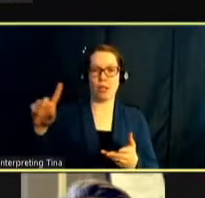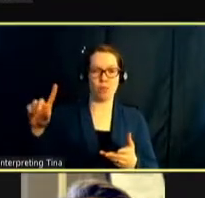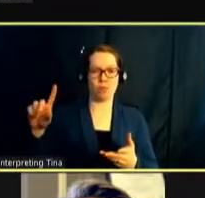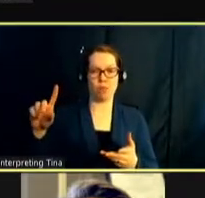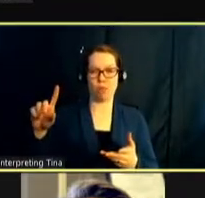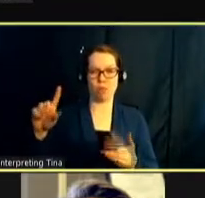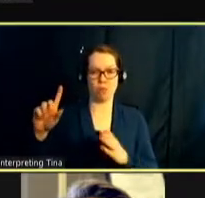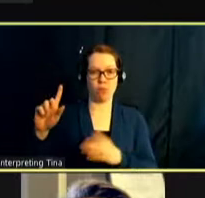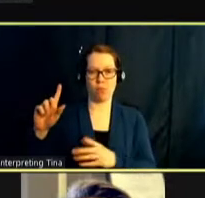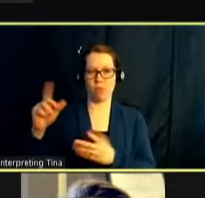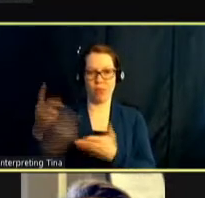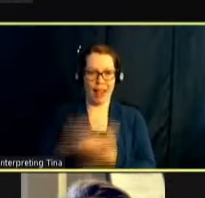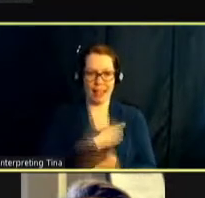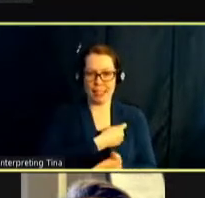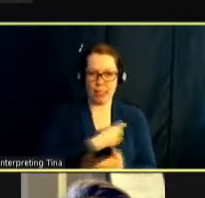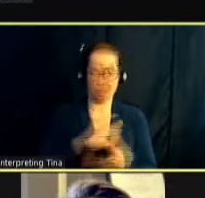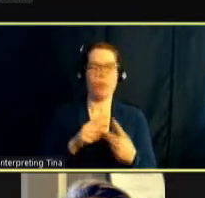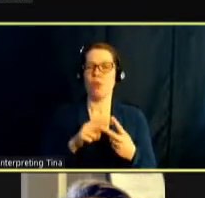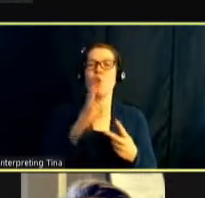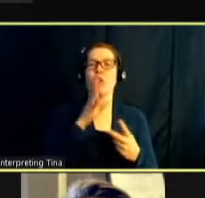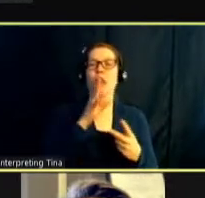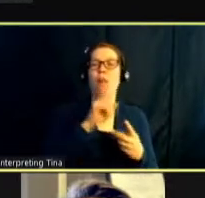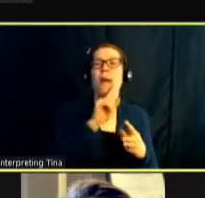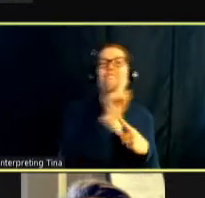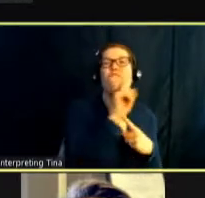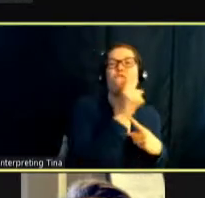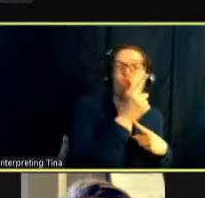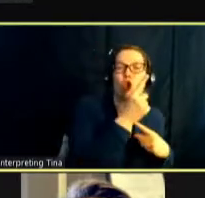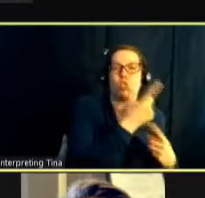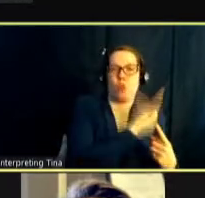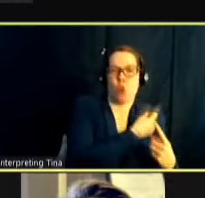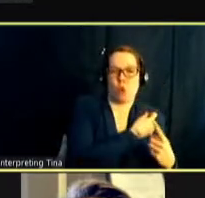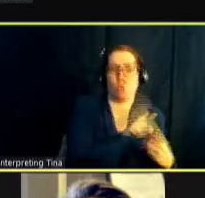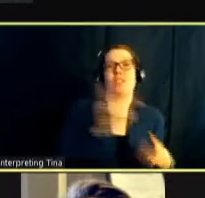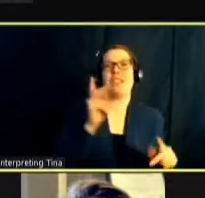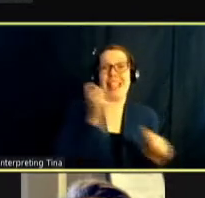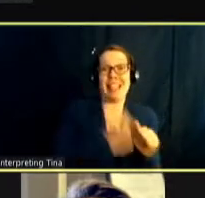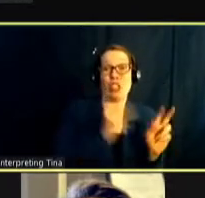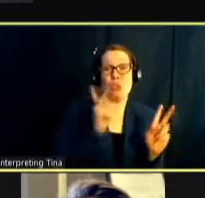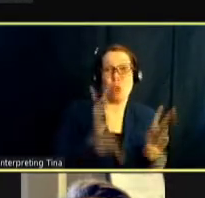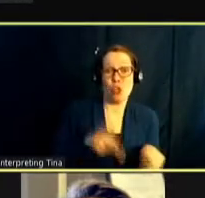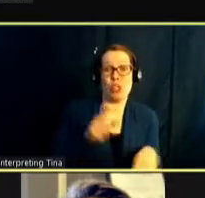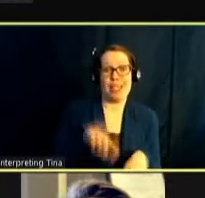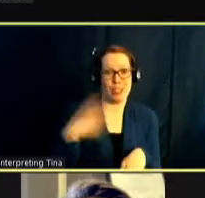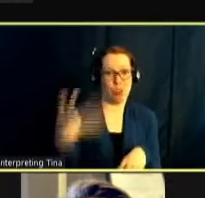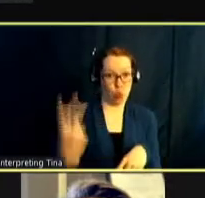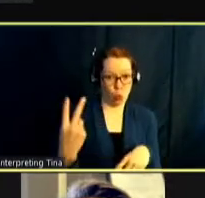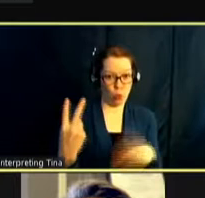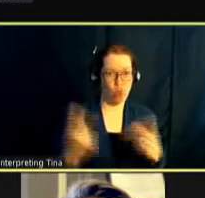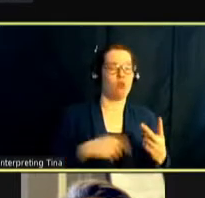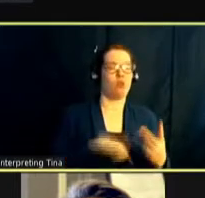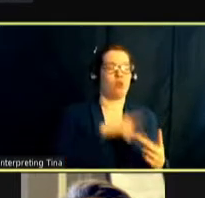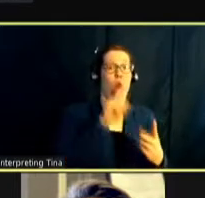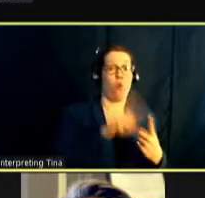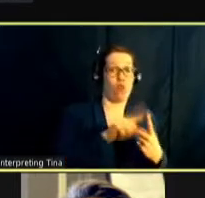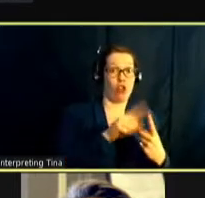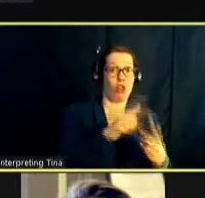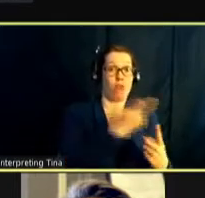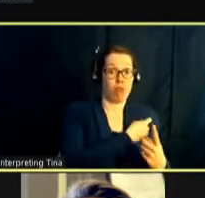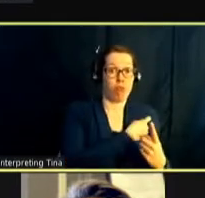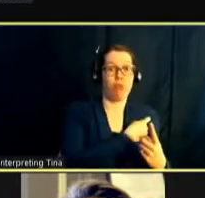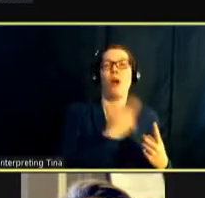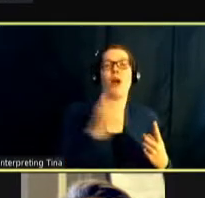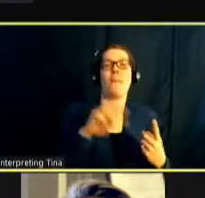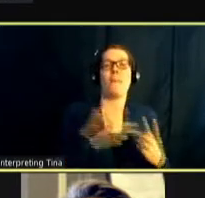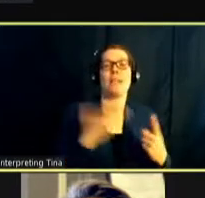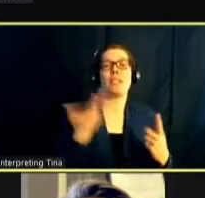What I'm talking about is our first dose. So again, here's the issue that we have. We want to plan to get as many people,